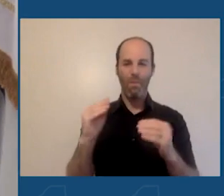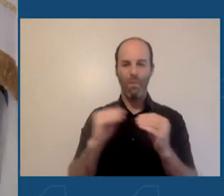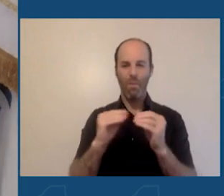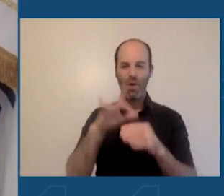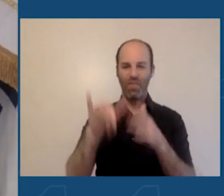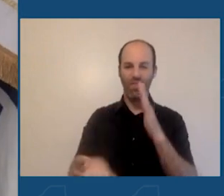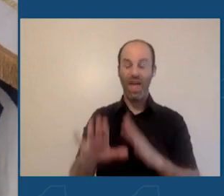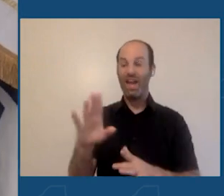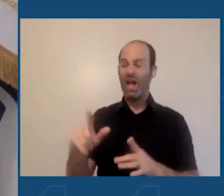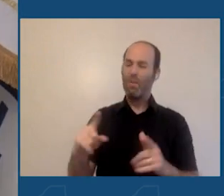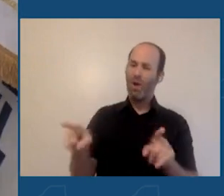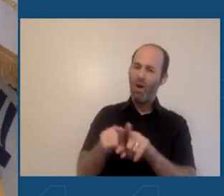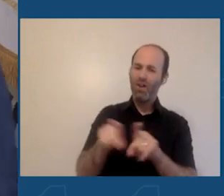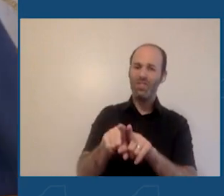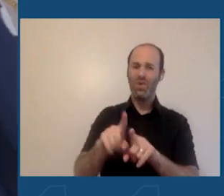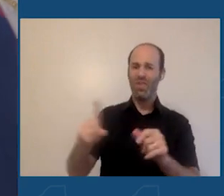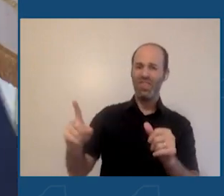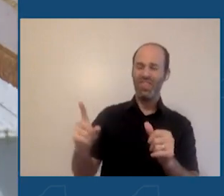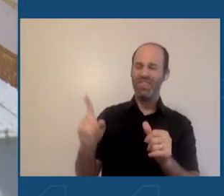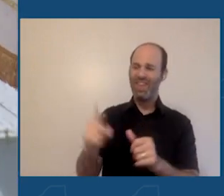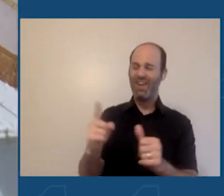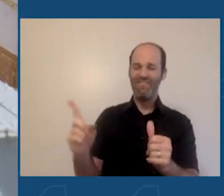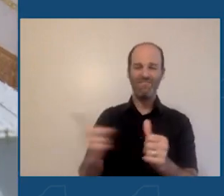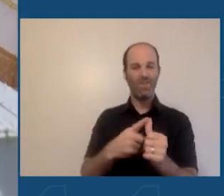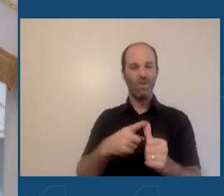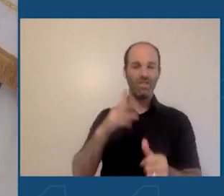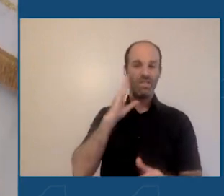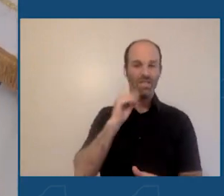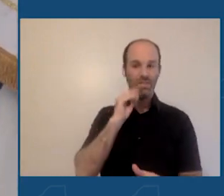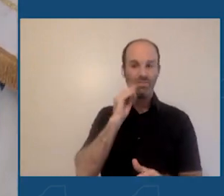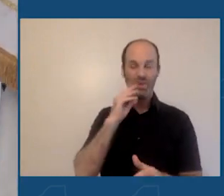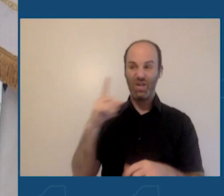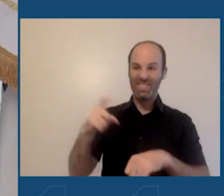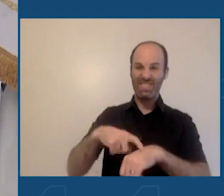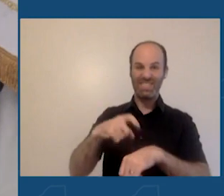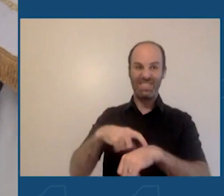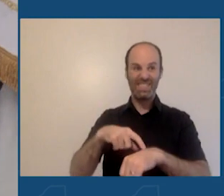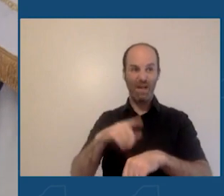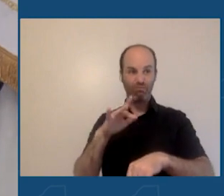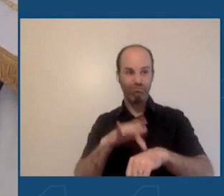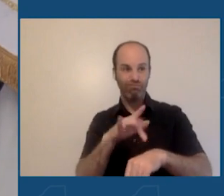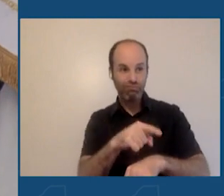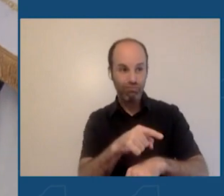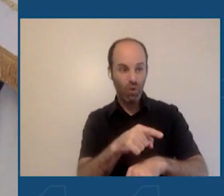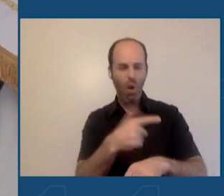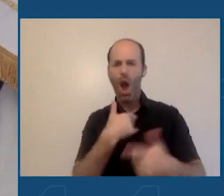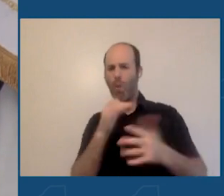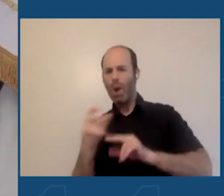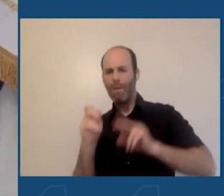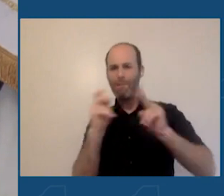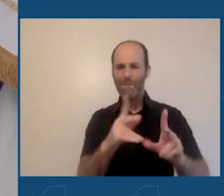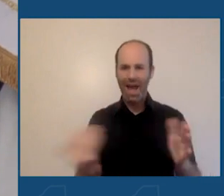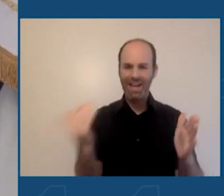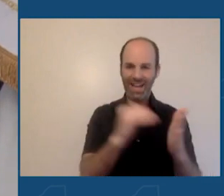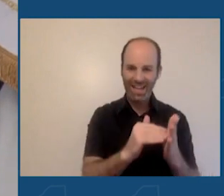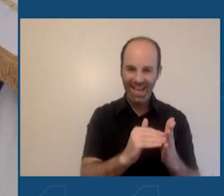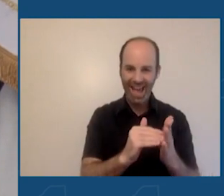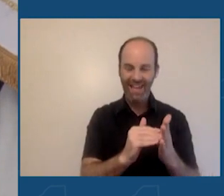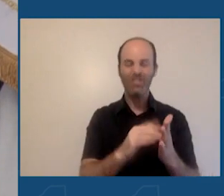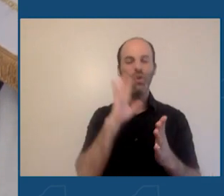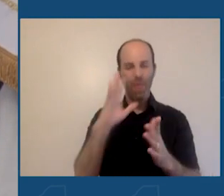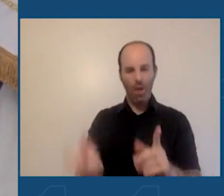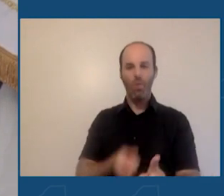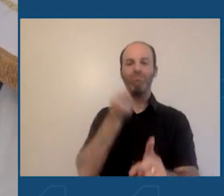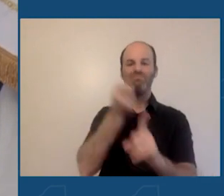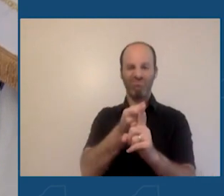have when they come here, they're going to want to come back. They're going to bring their families back over and over again. So these will have a huge economic impact. And so